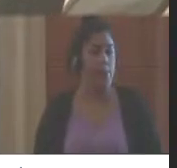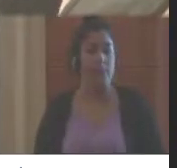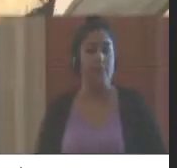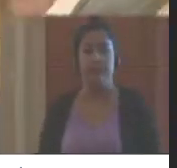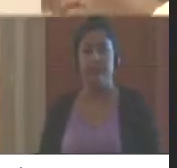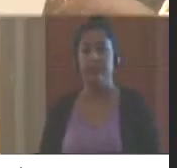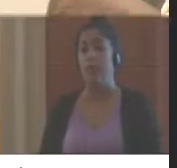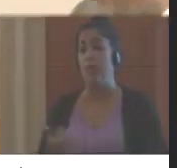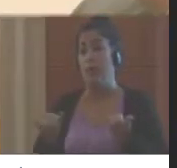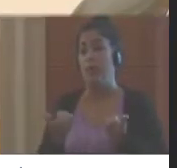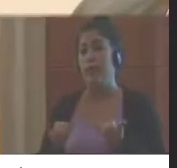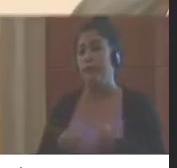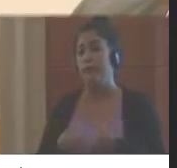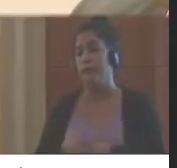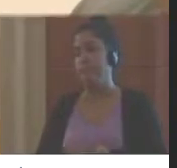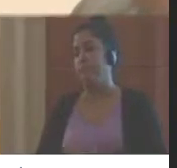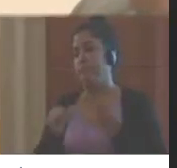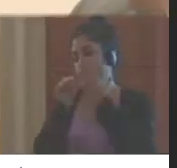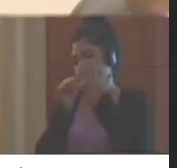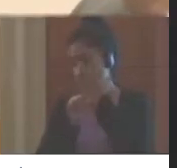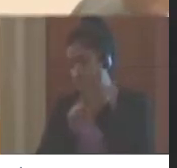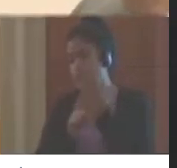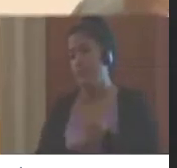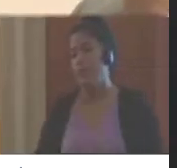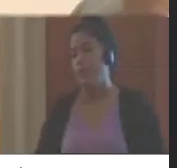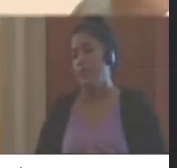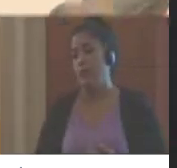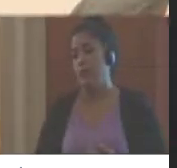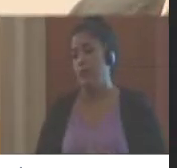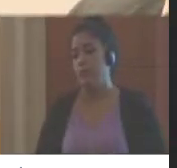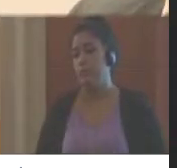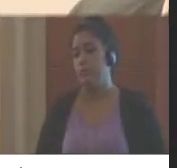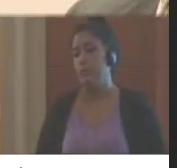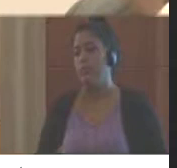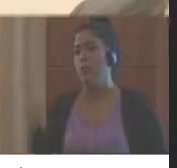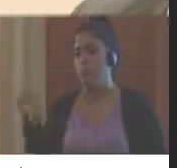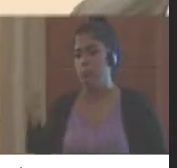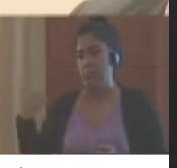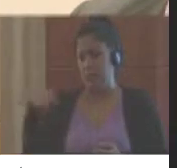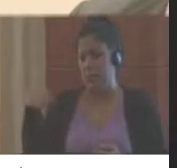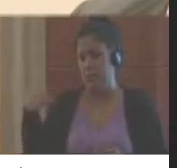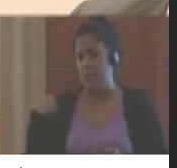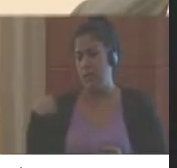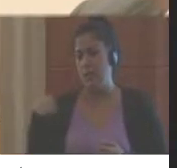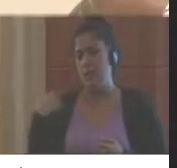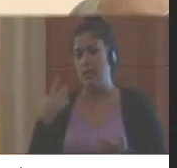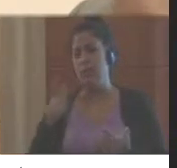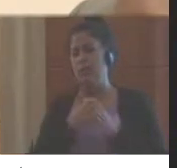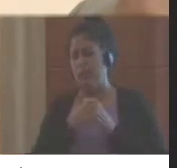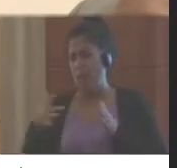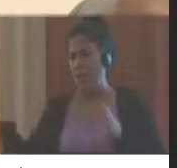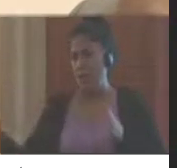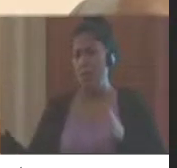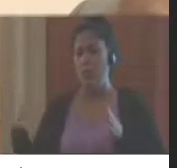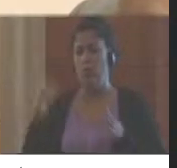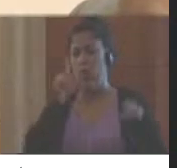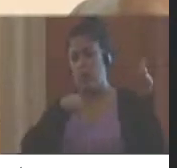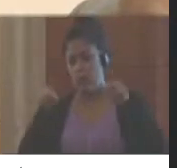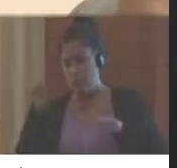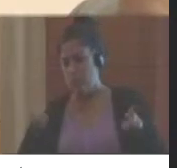have a destination, but I'm going to ask it to the Minister of Trinidad and Tobago. Do you have measurable indicators in